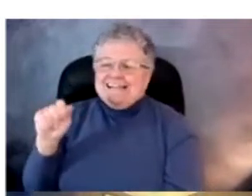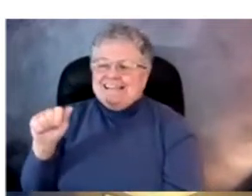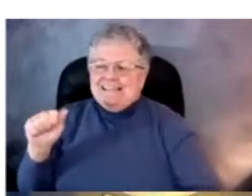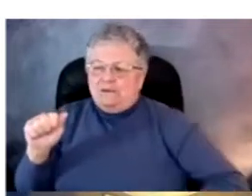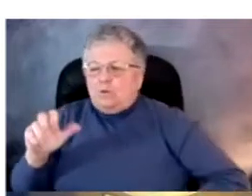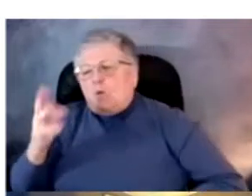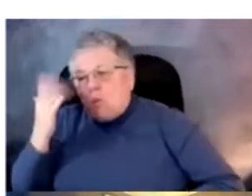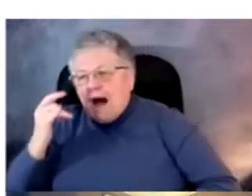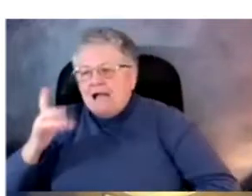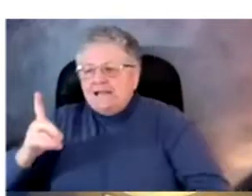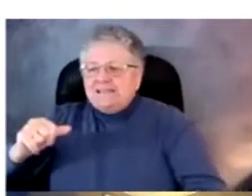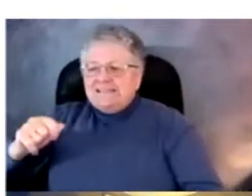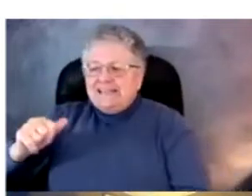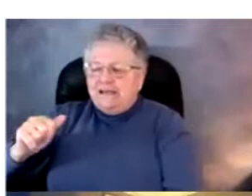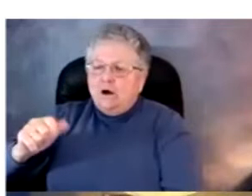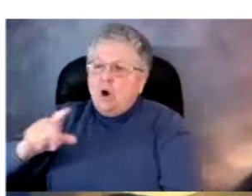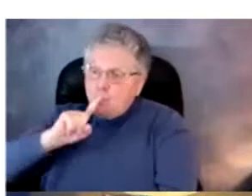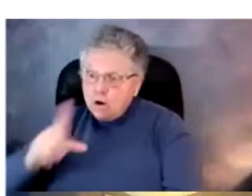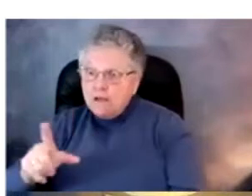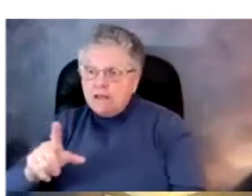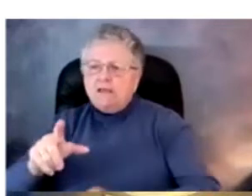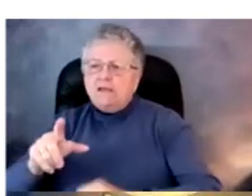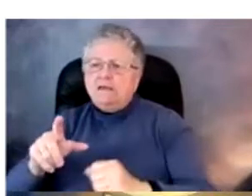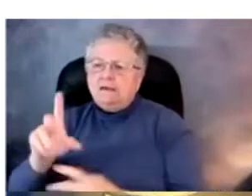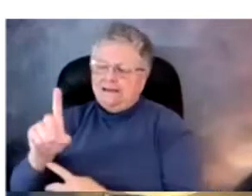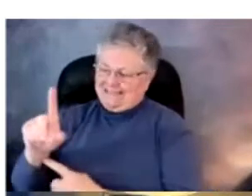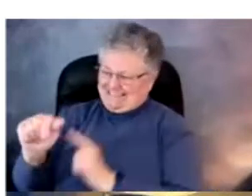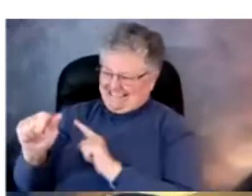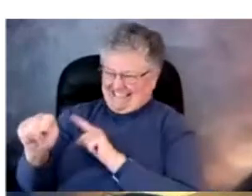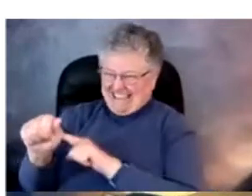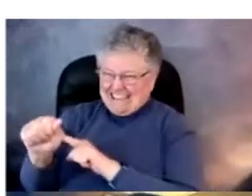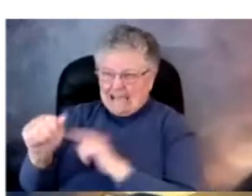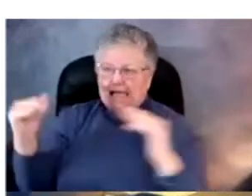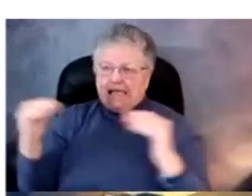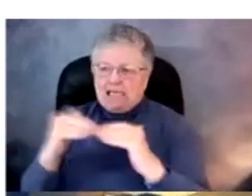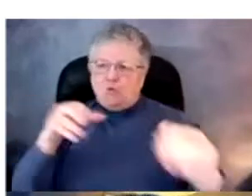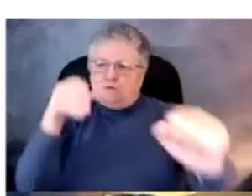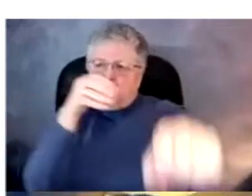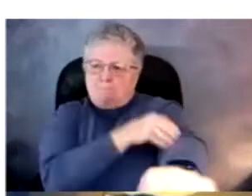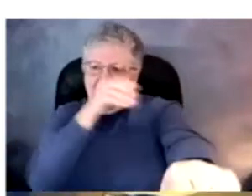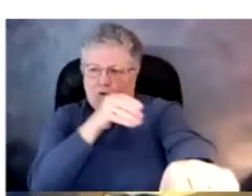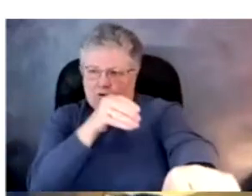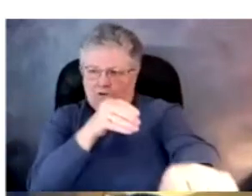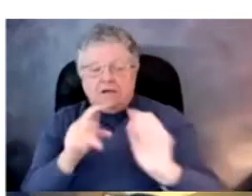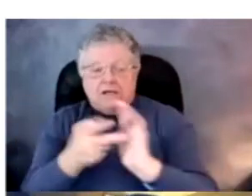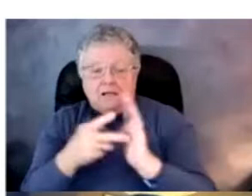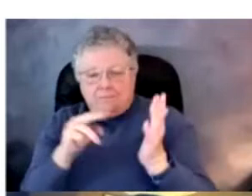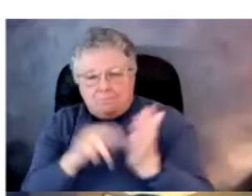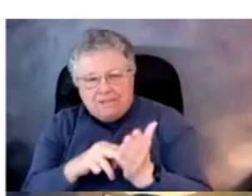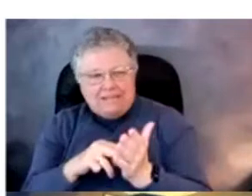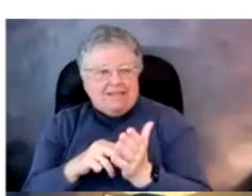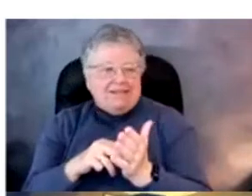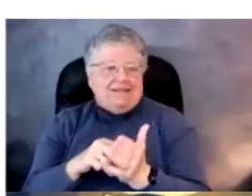really there is power in data, and that is maybe problematic, right? That is maybe representative of